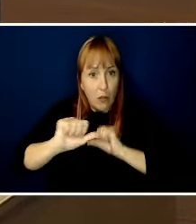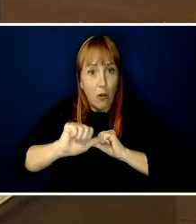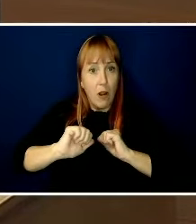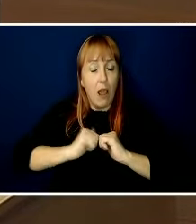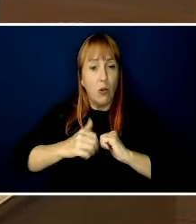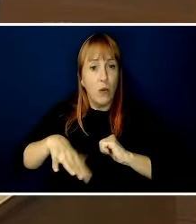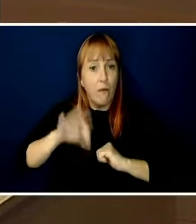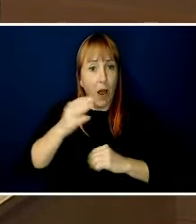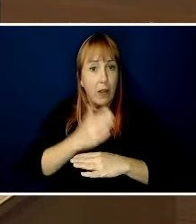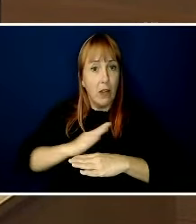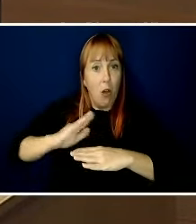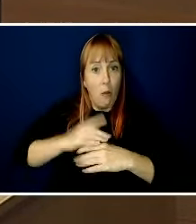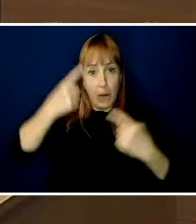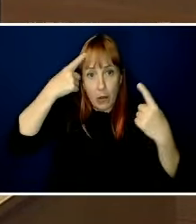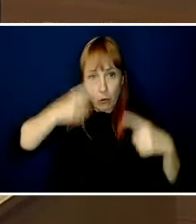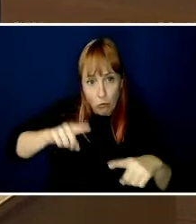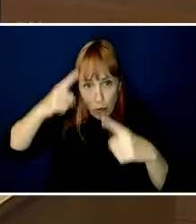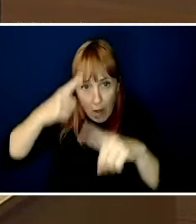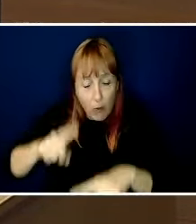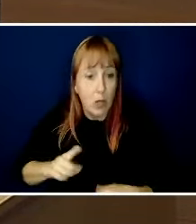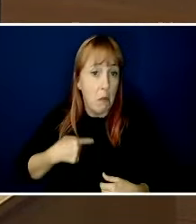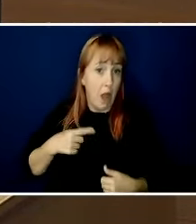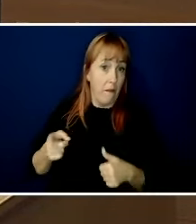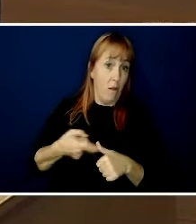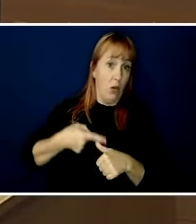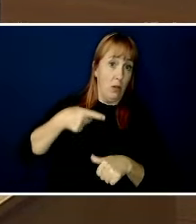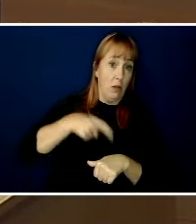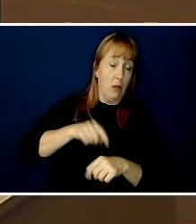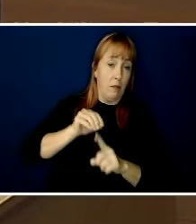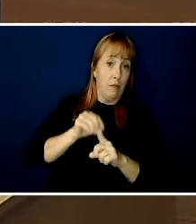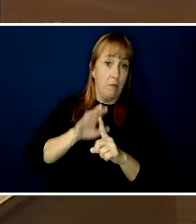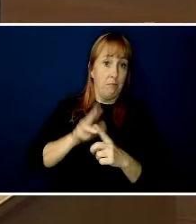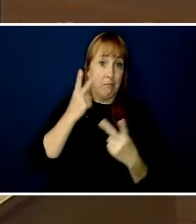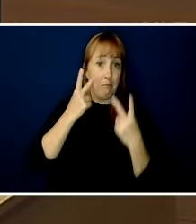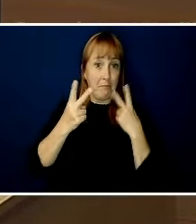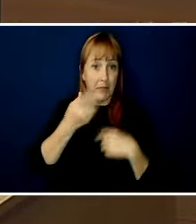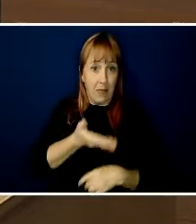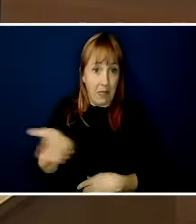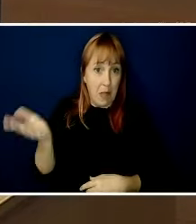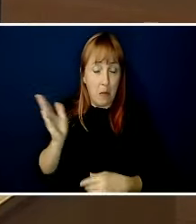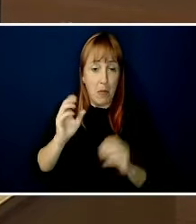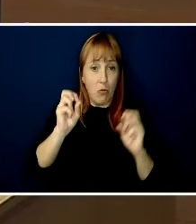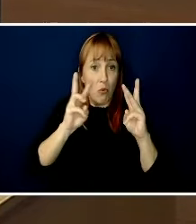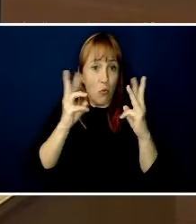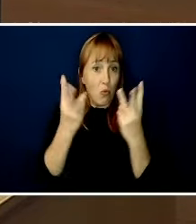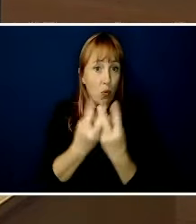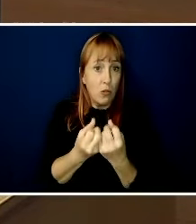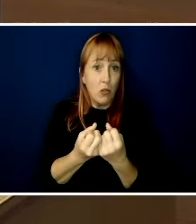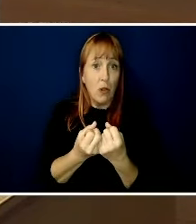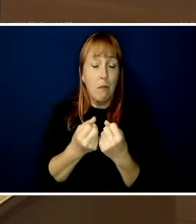first time I've been exposed to them, but it was an amazing experience. The workshop was